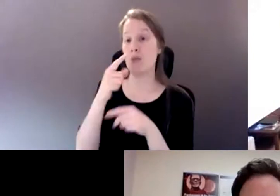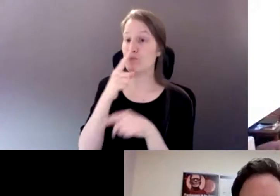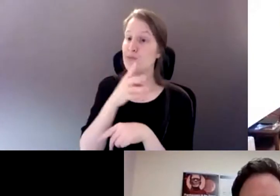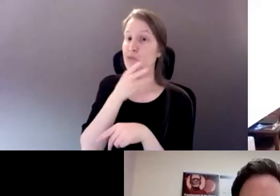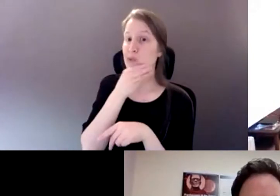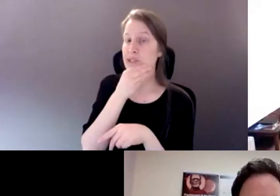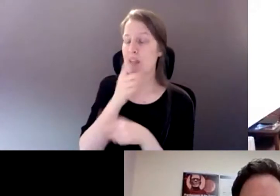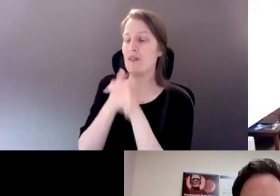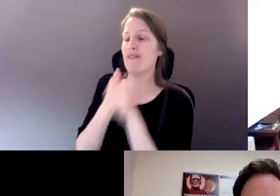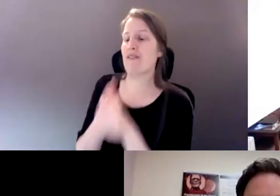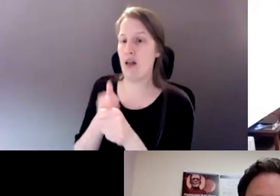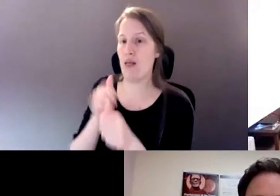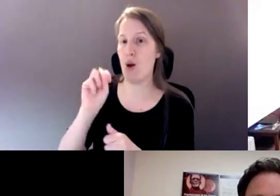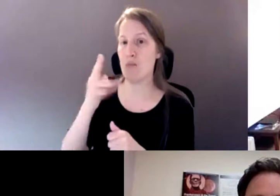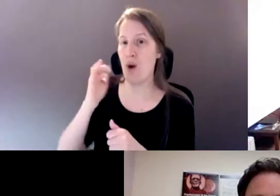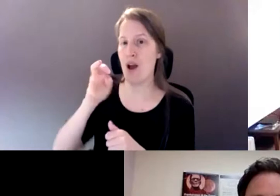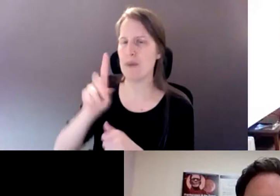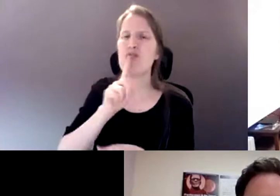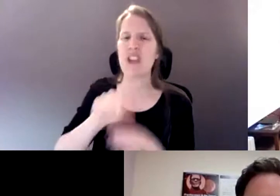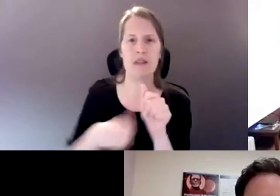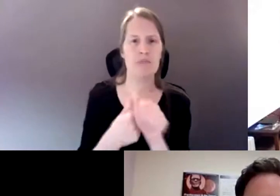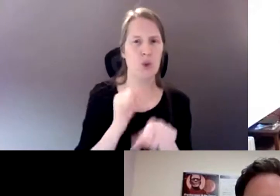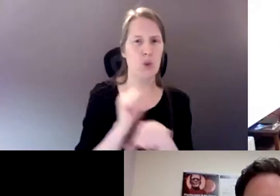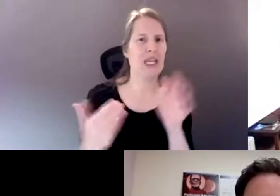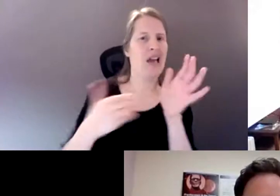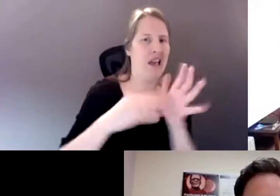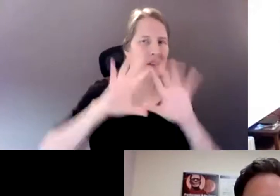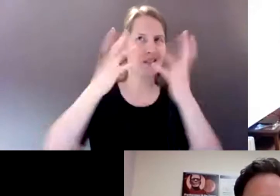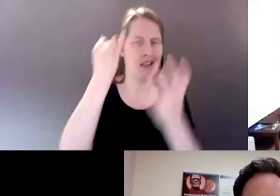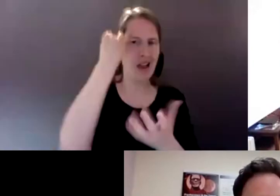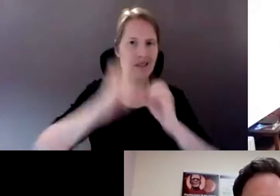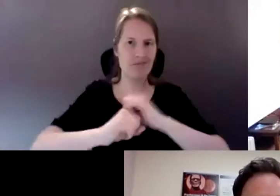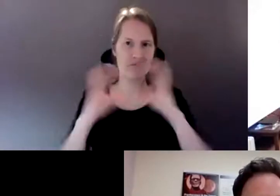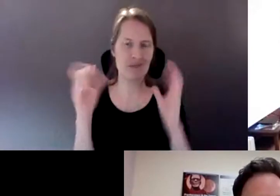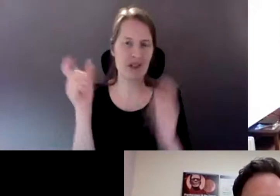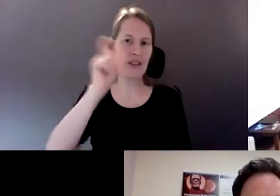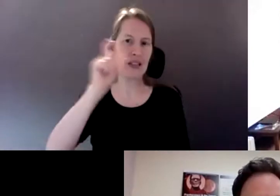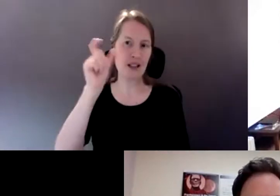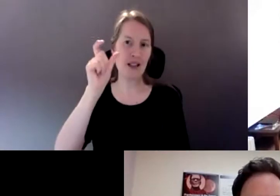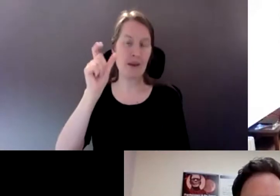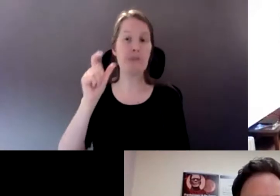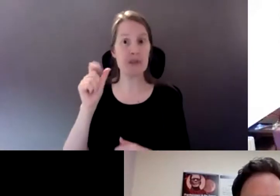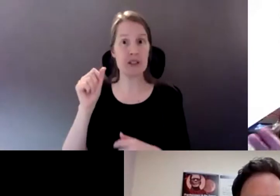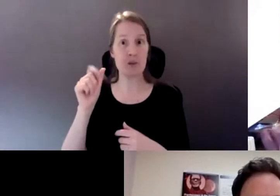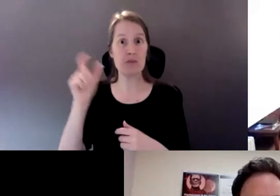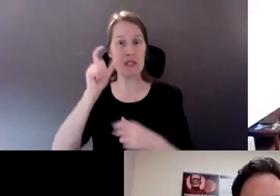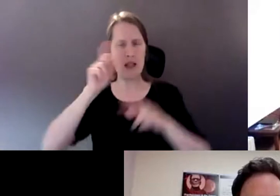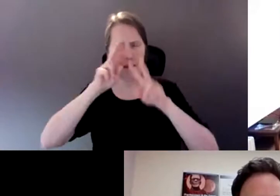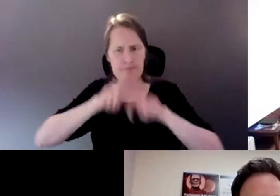him or work against him. And that becomes a really important category for Islam to think about